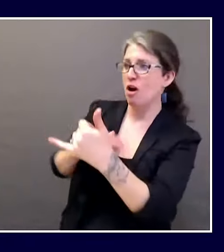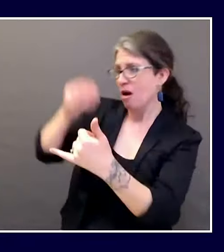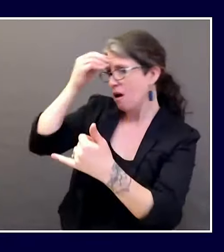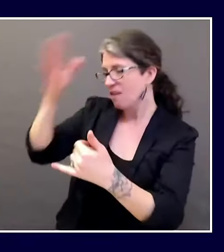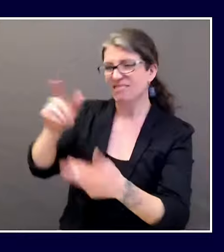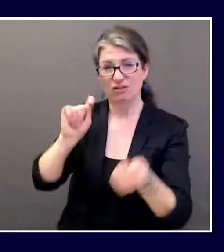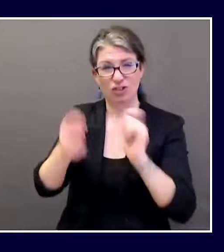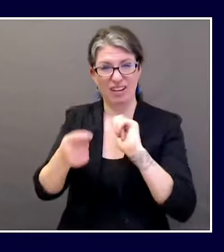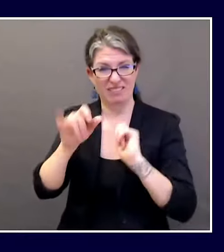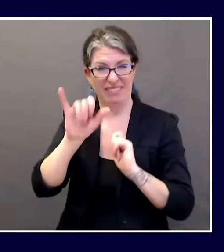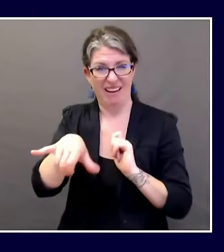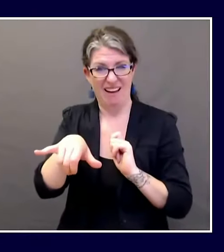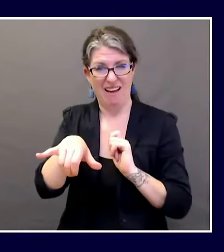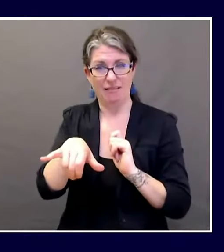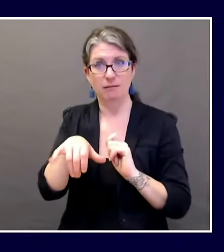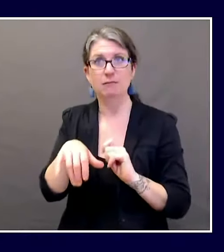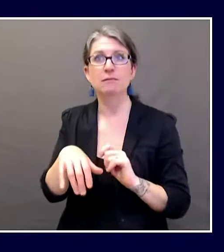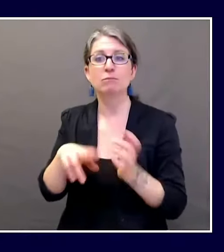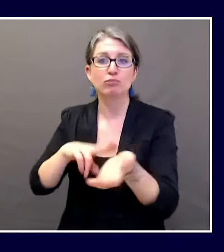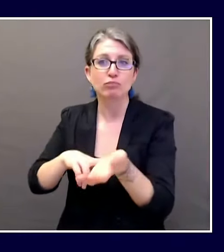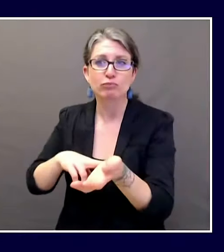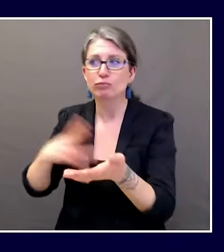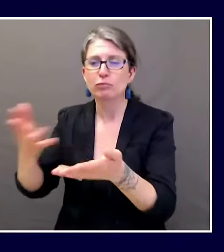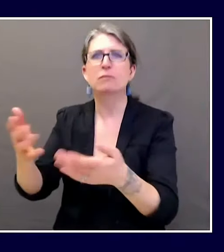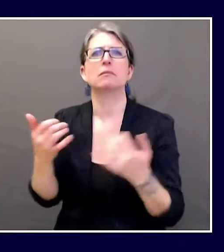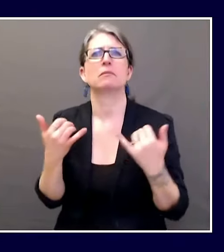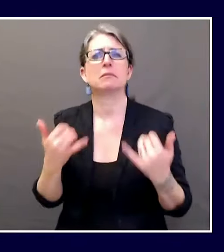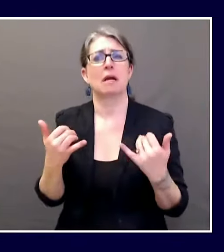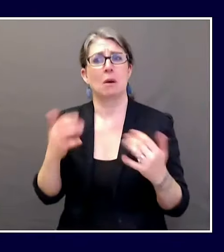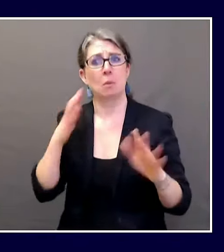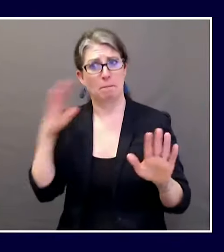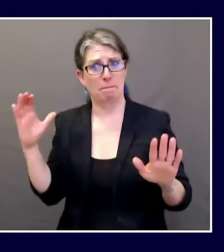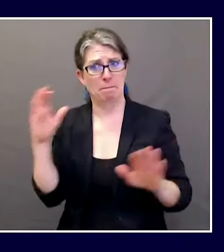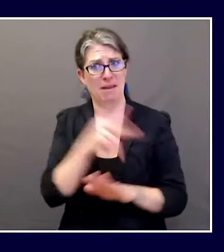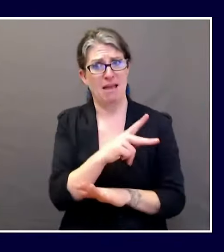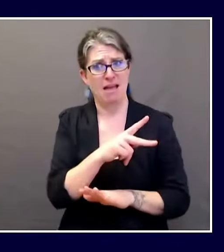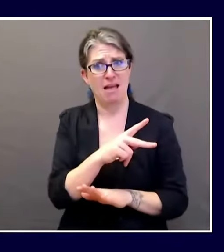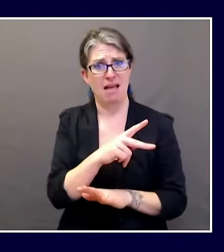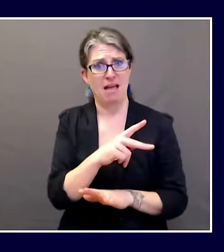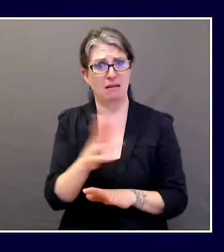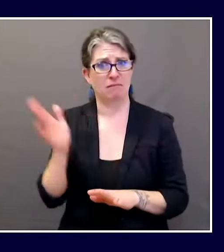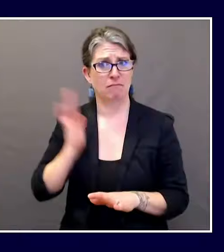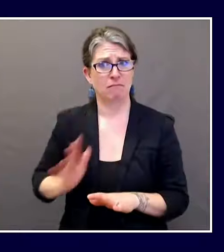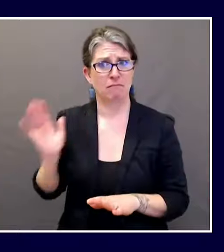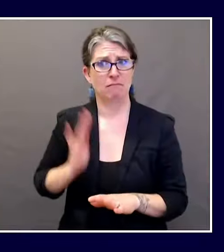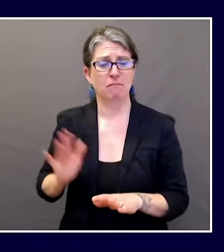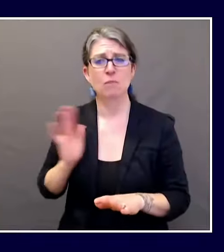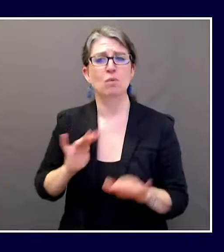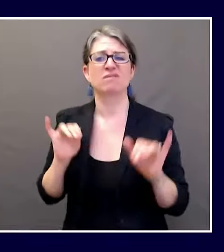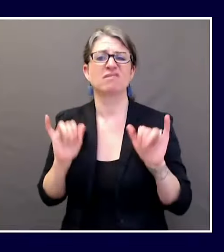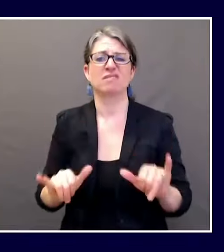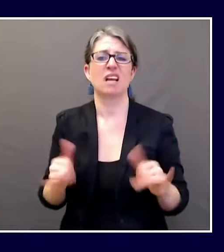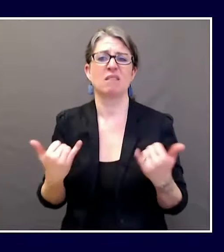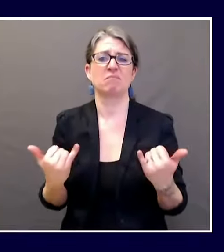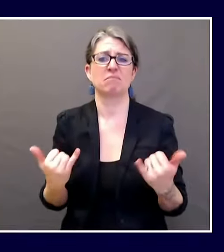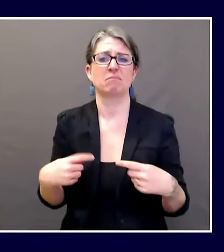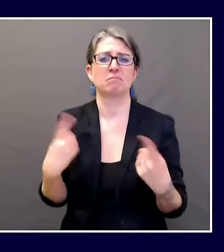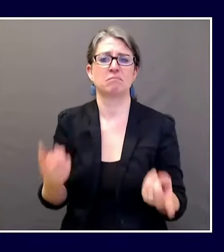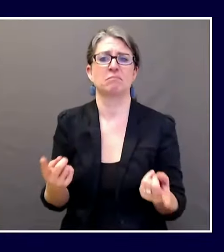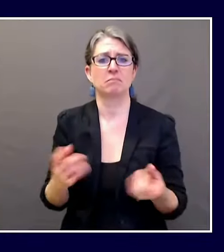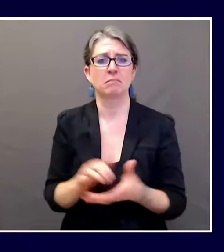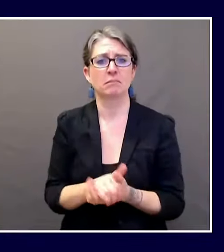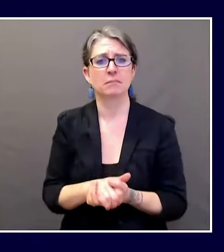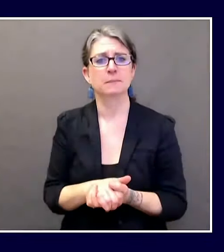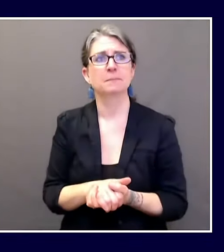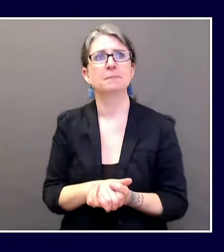were back then, but. Yep. So Charlie, what was going on back in December in particular is that the number of positive